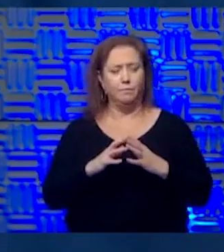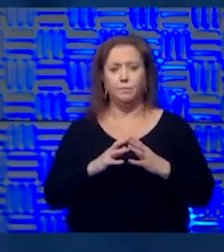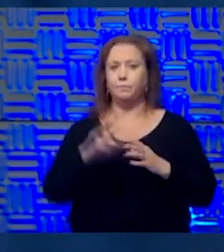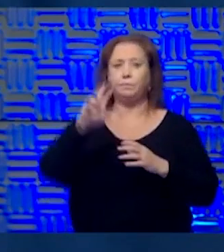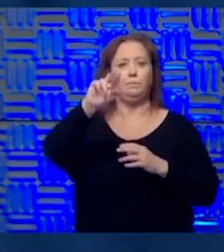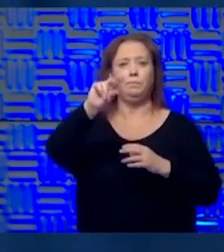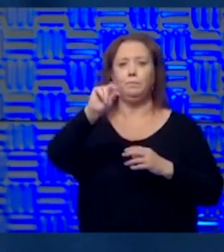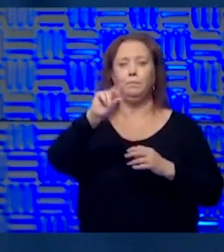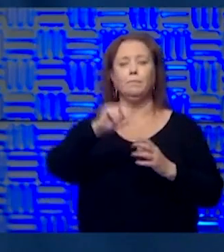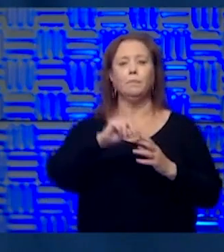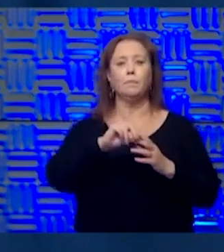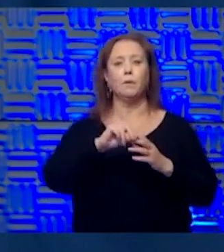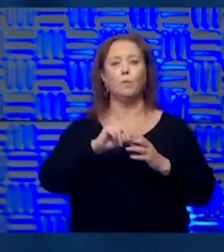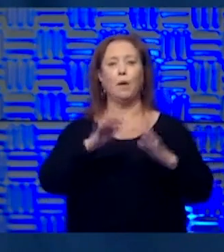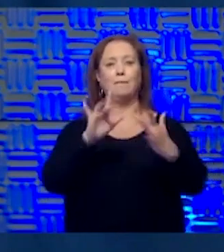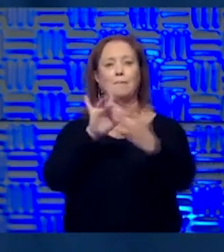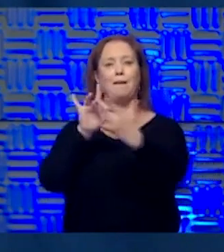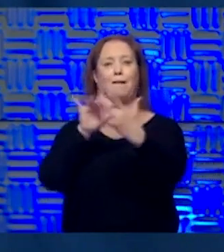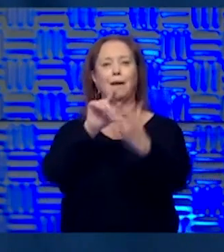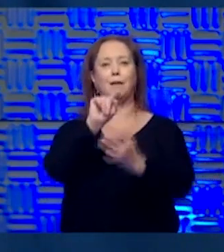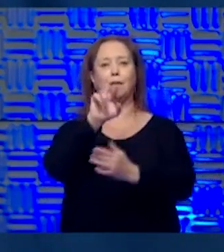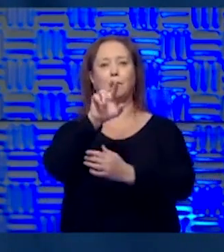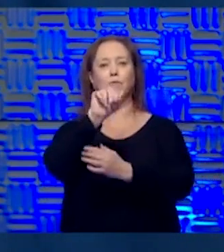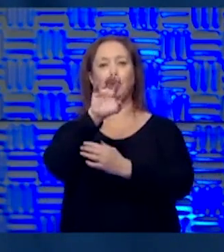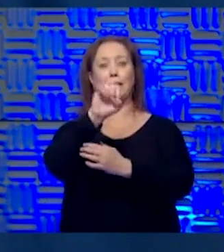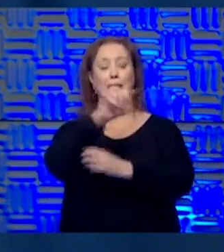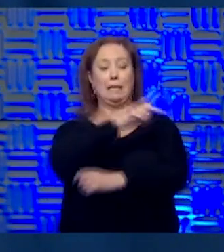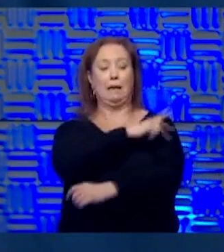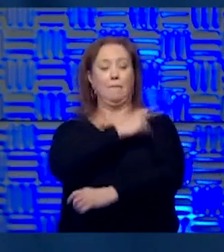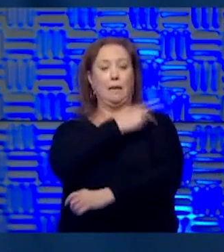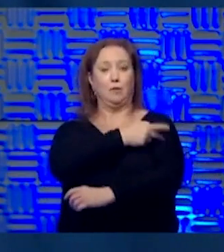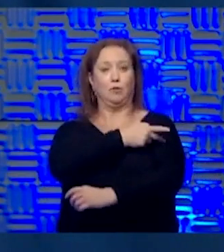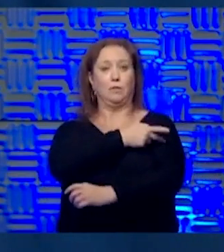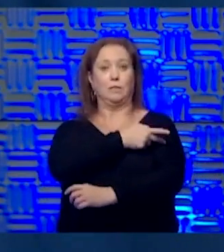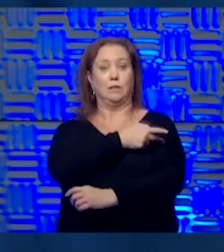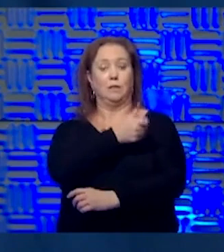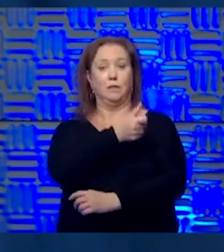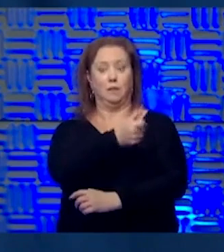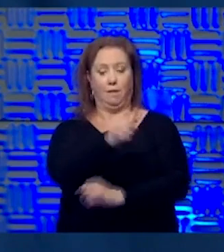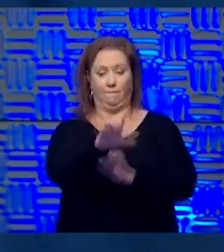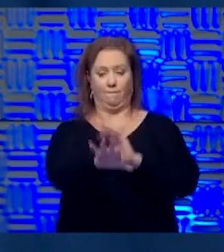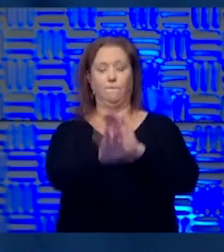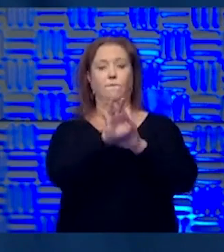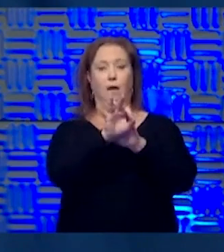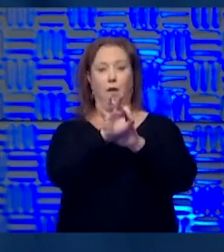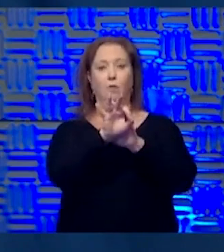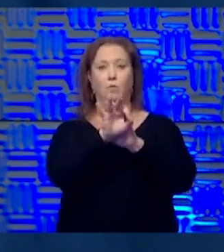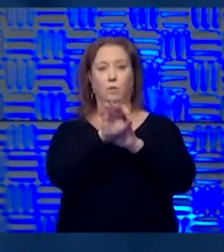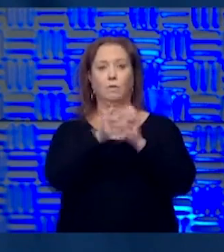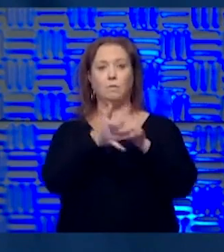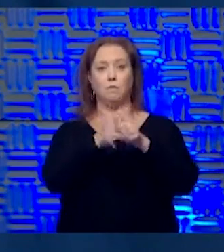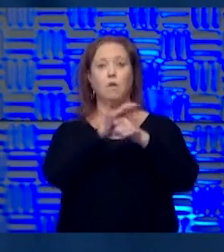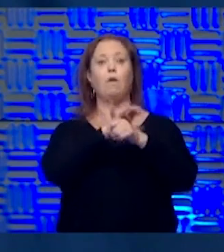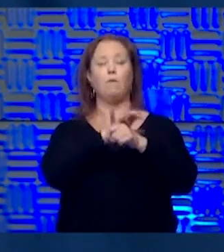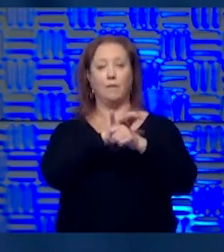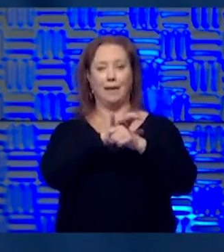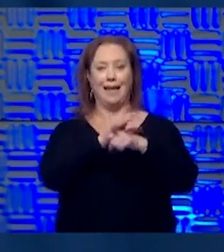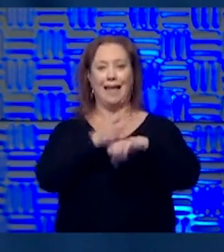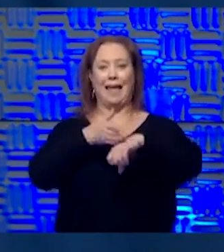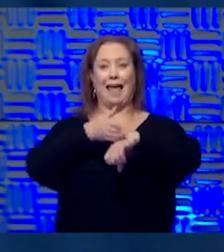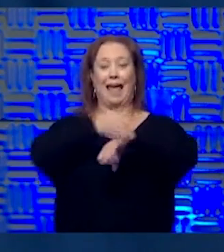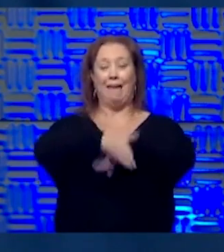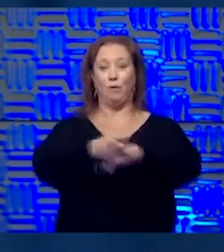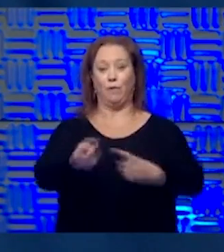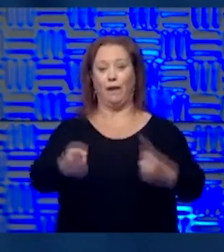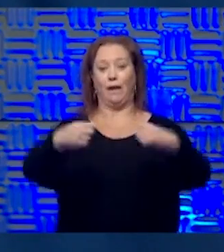No, we've done some contact tracing of some patients who, were found to have COVID-19 after